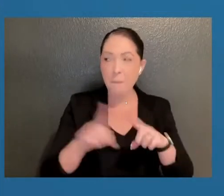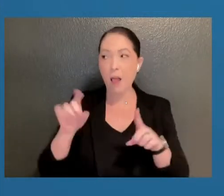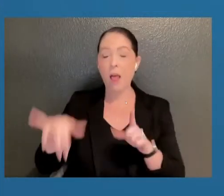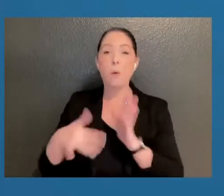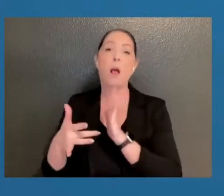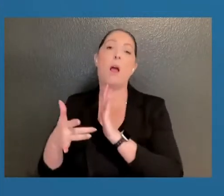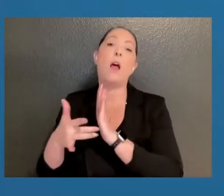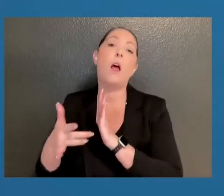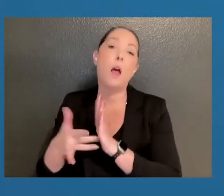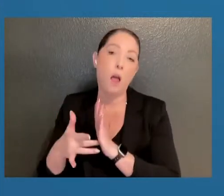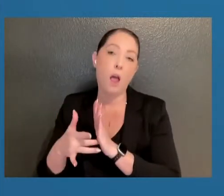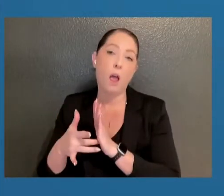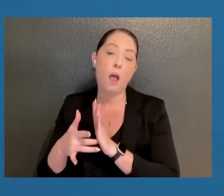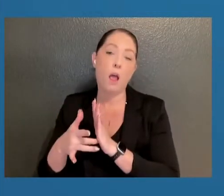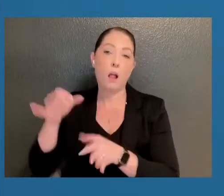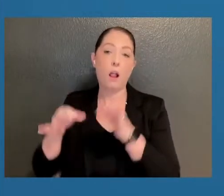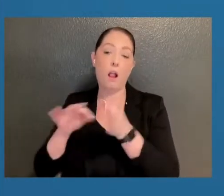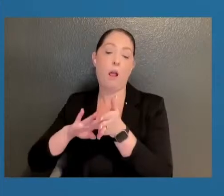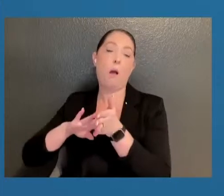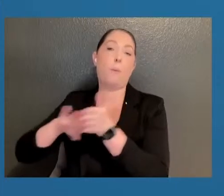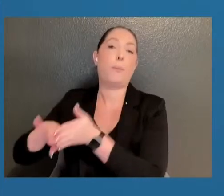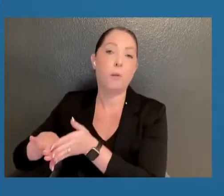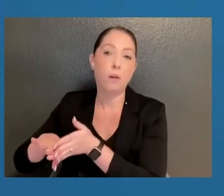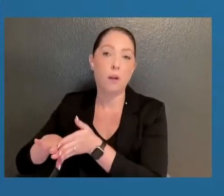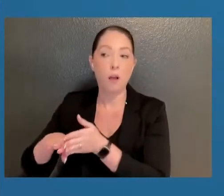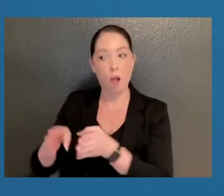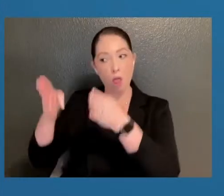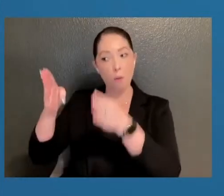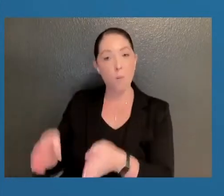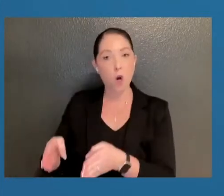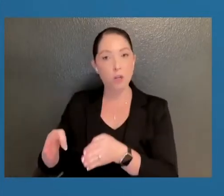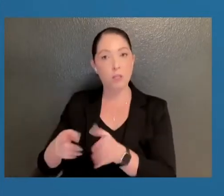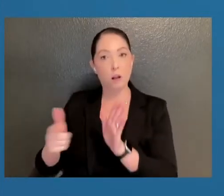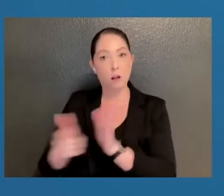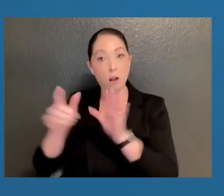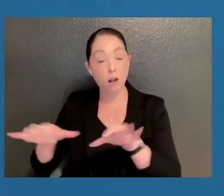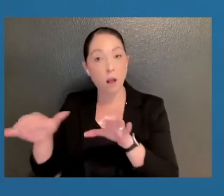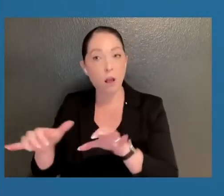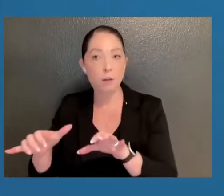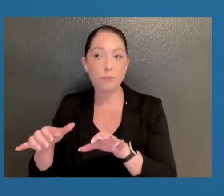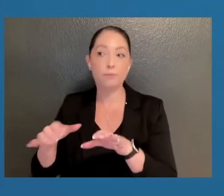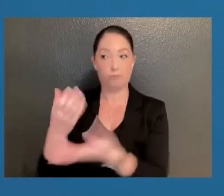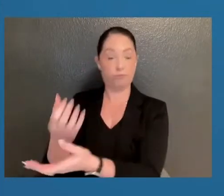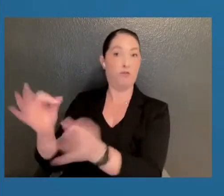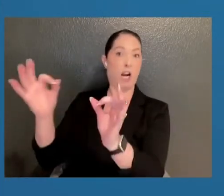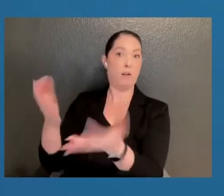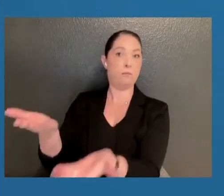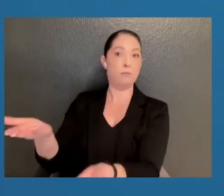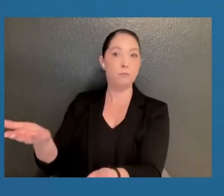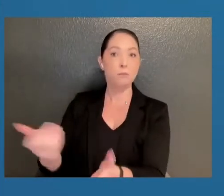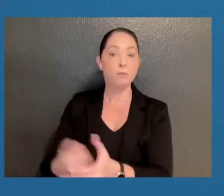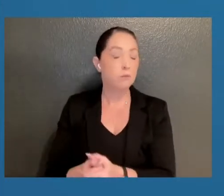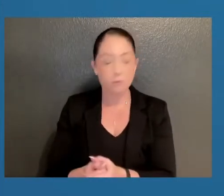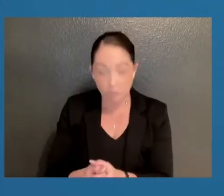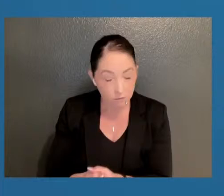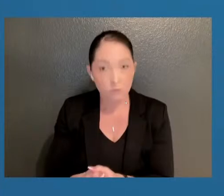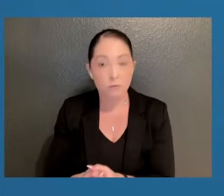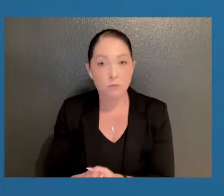to be thrown out and that individual to get out again. It's hard to believe. And that's a sort of